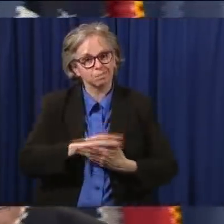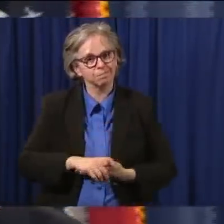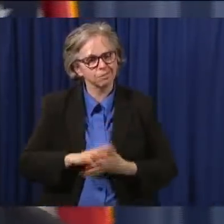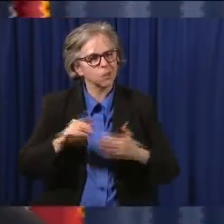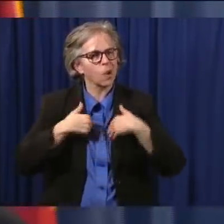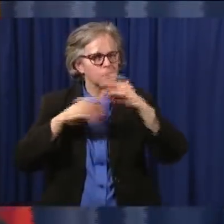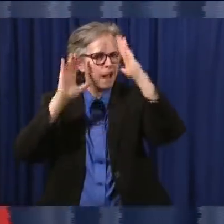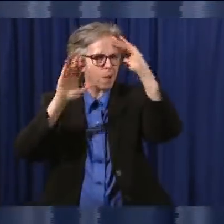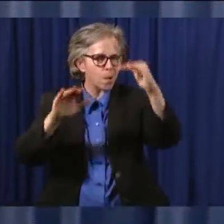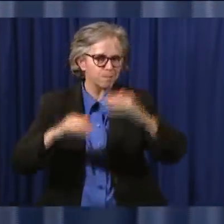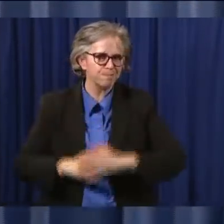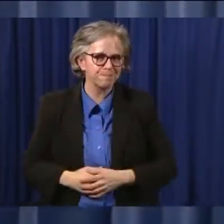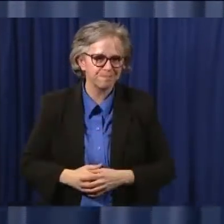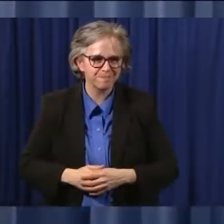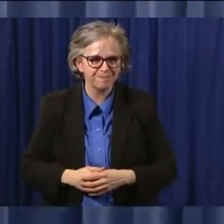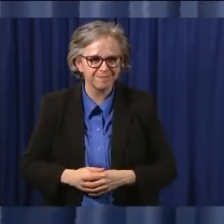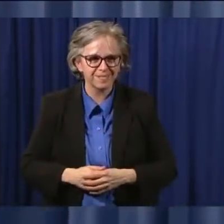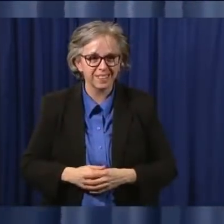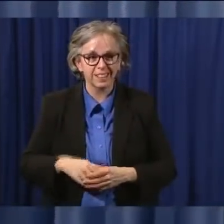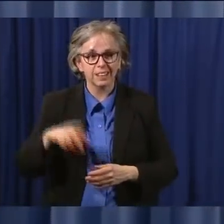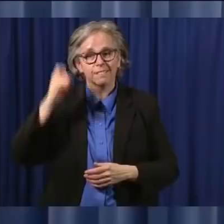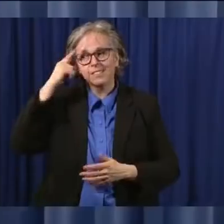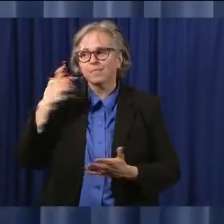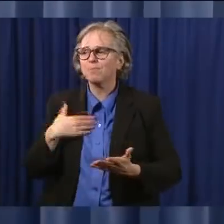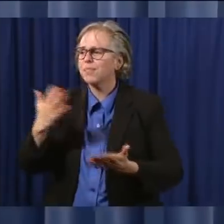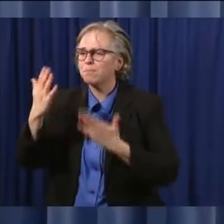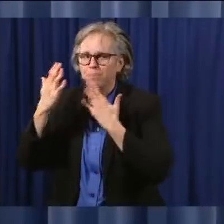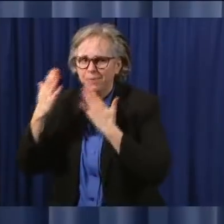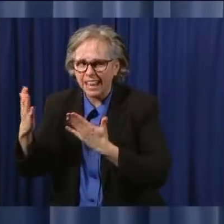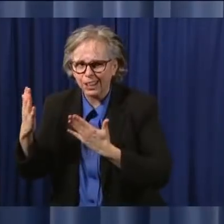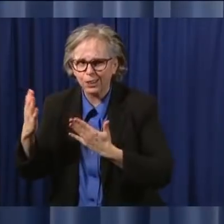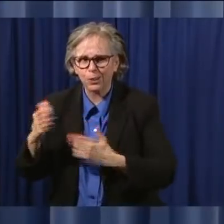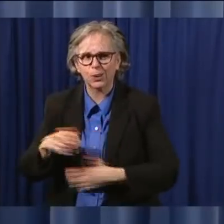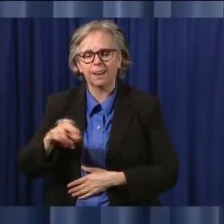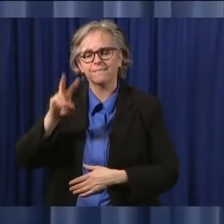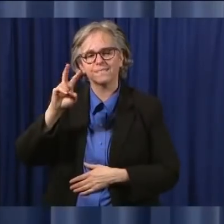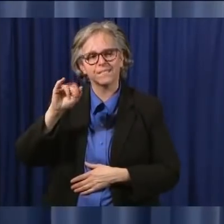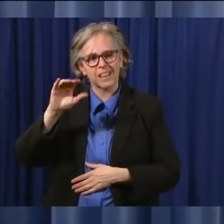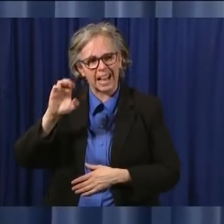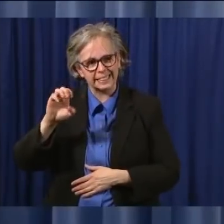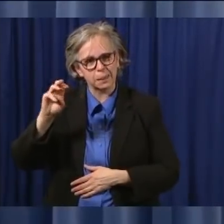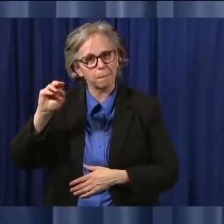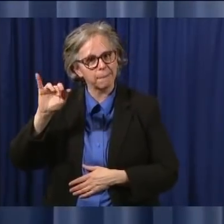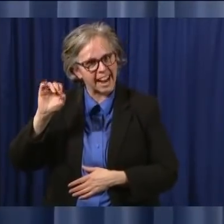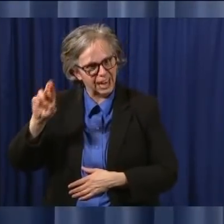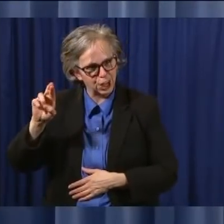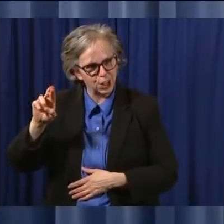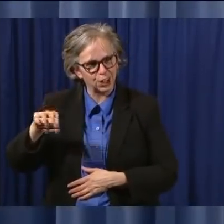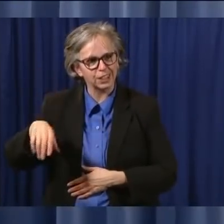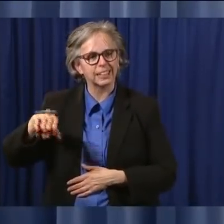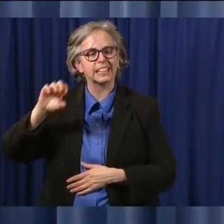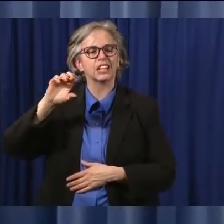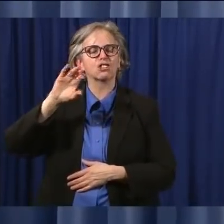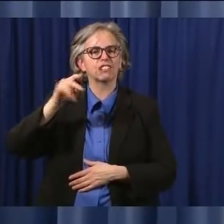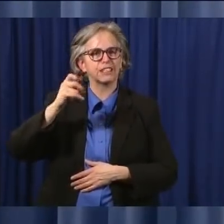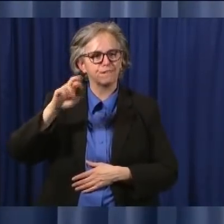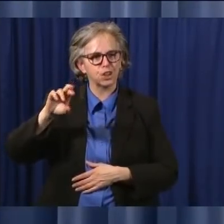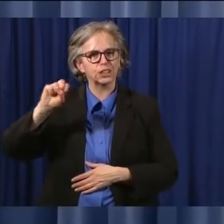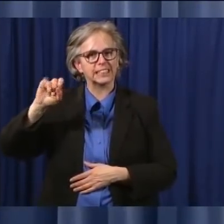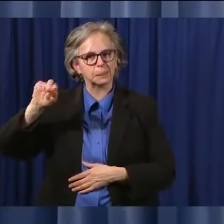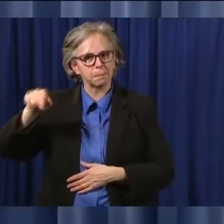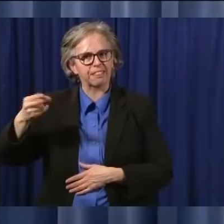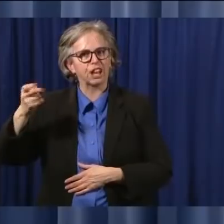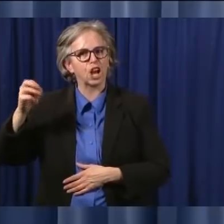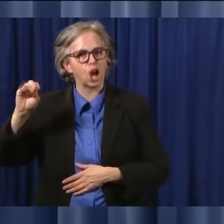Well, we want to thank Vice Mayor Smitherman, member of council. Christopher, thank you. We're